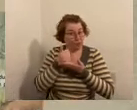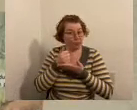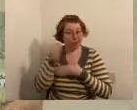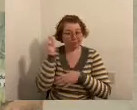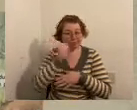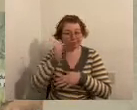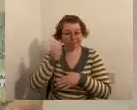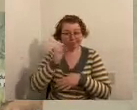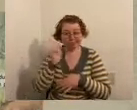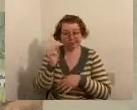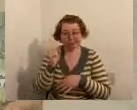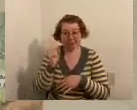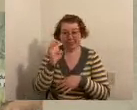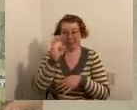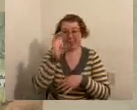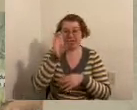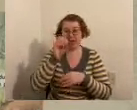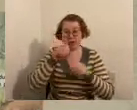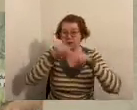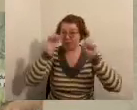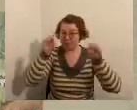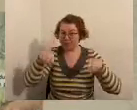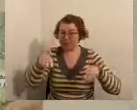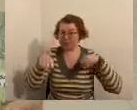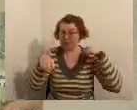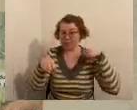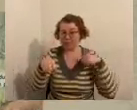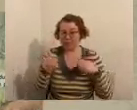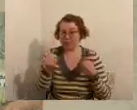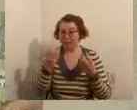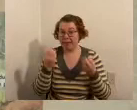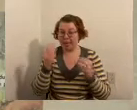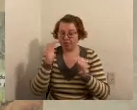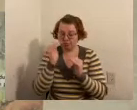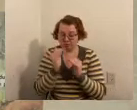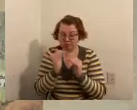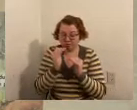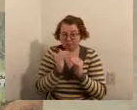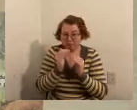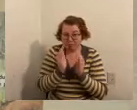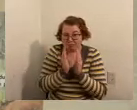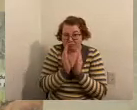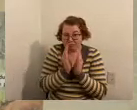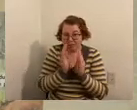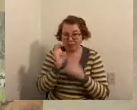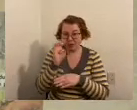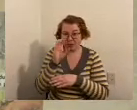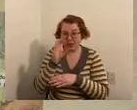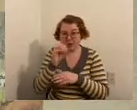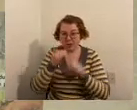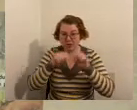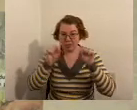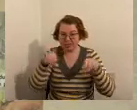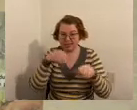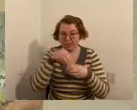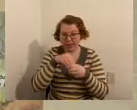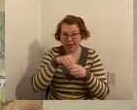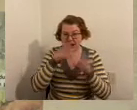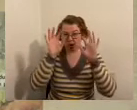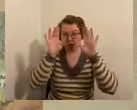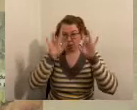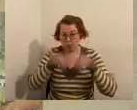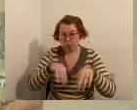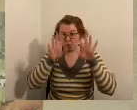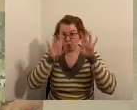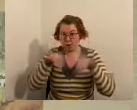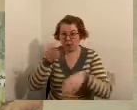Yes, there is an ecosystem and many little ecosystems in a rainforest. There are